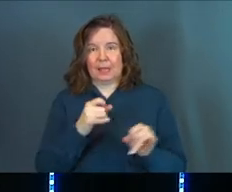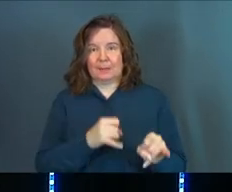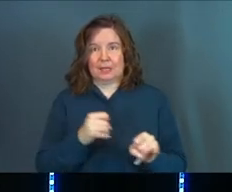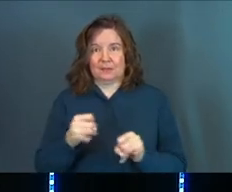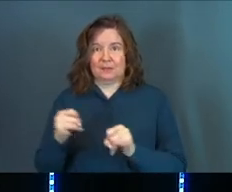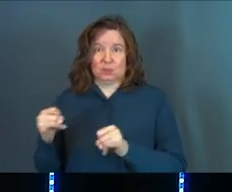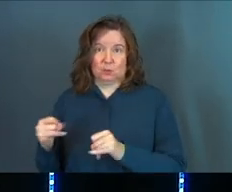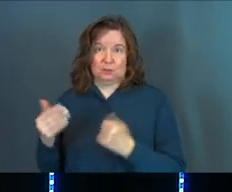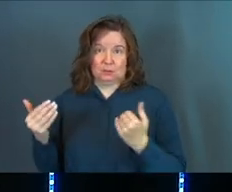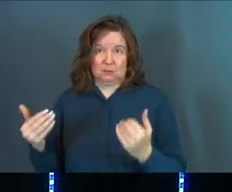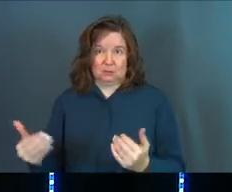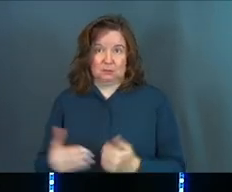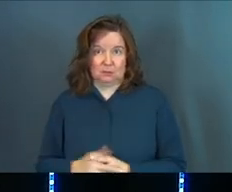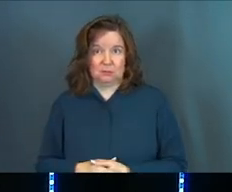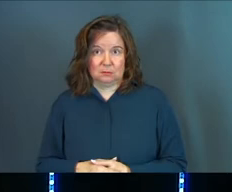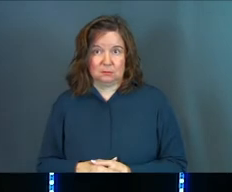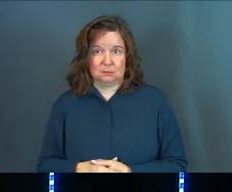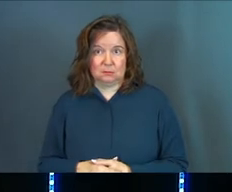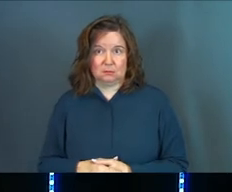individuals.